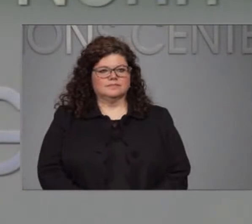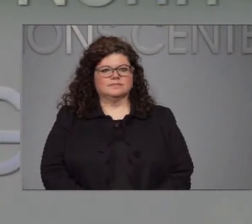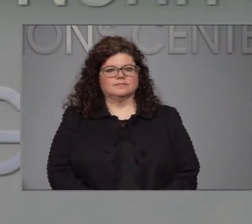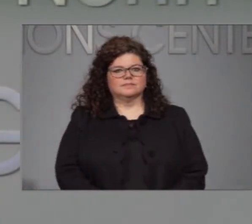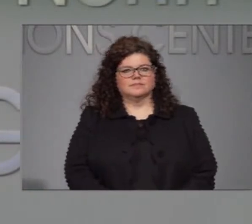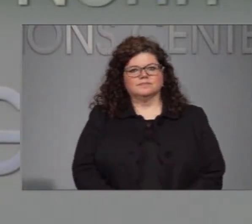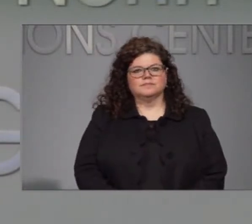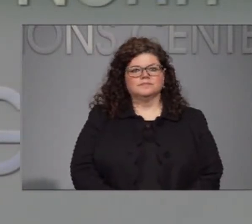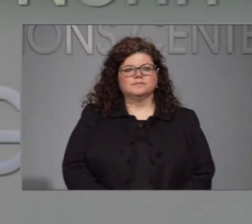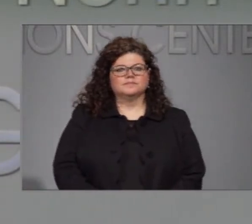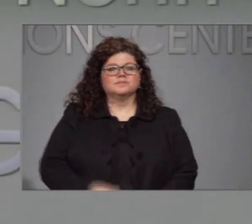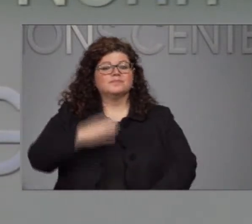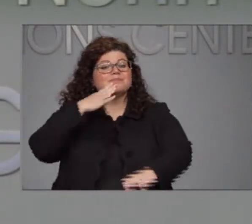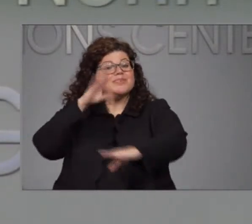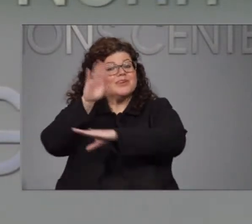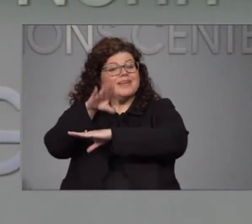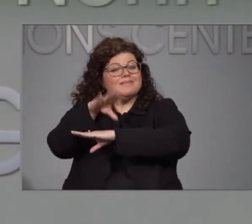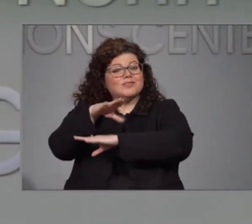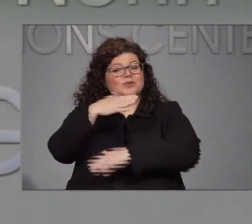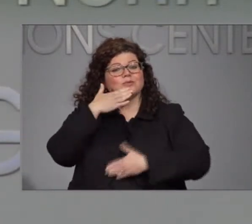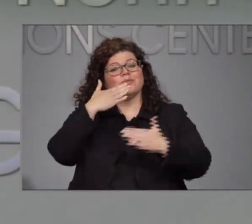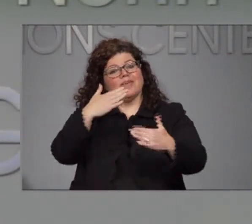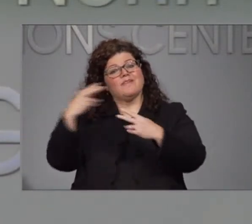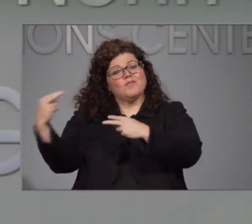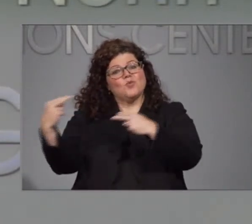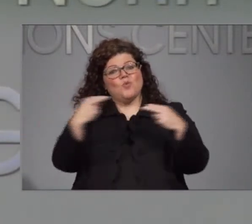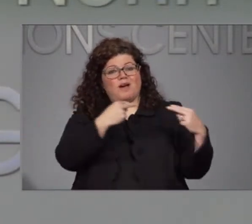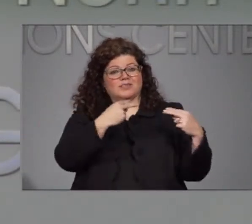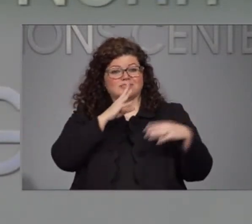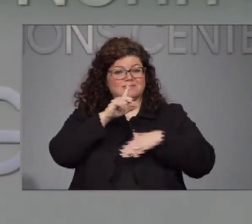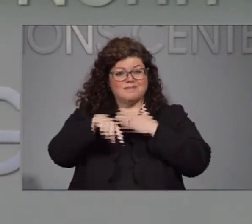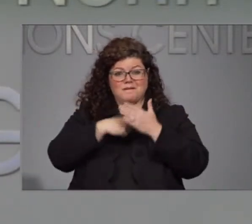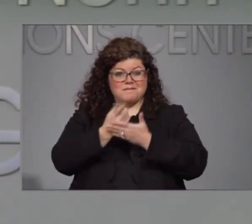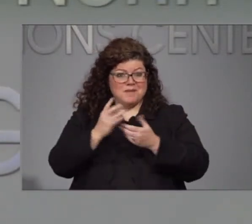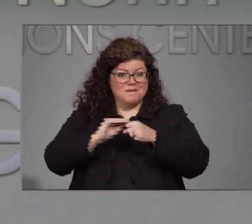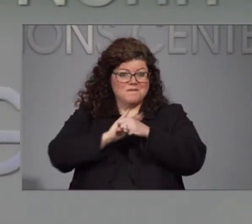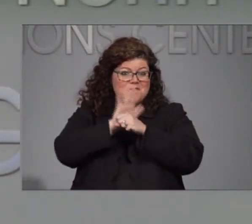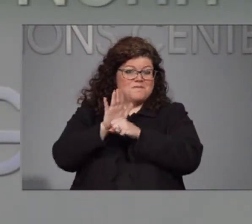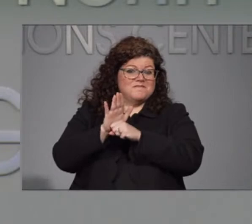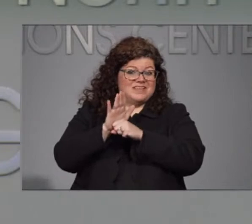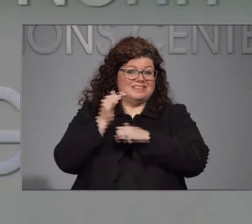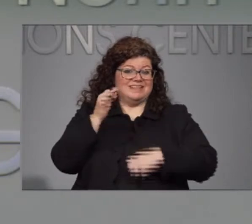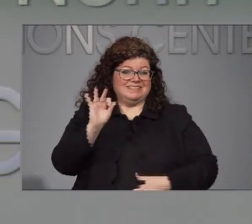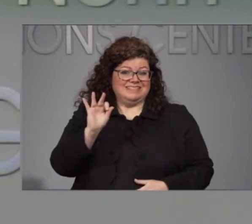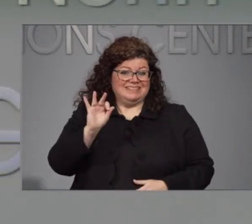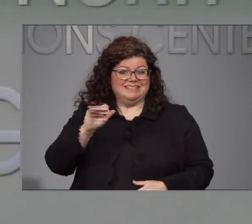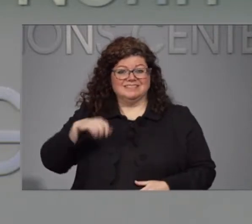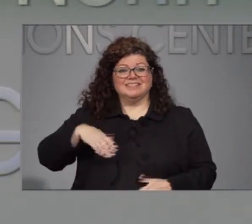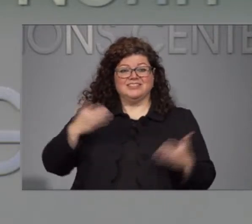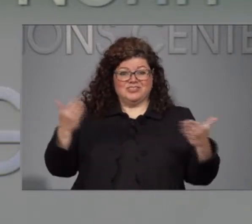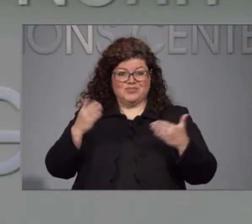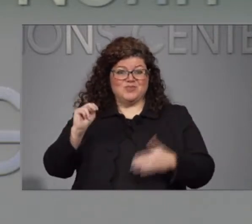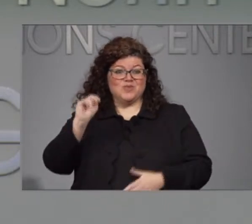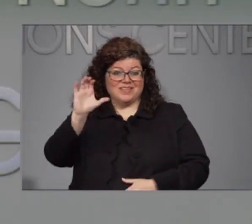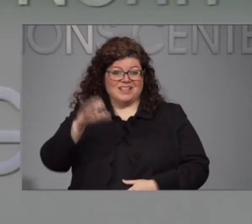Good afternoon, everybody, and thank you for joining today's briefing on COVID-19 in North Carolina. As of today, we have